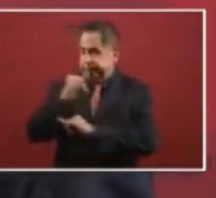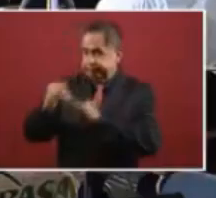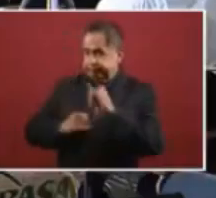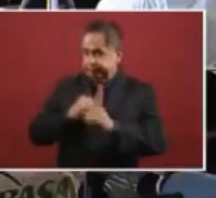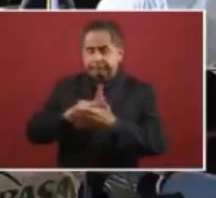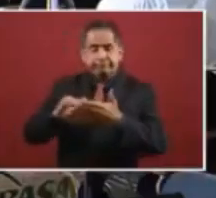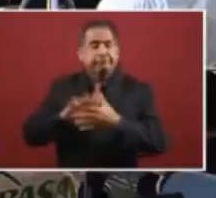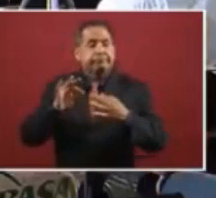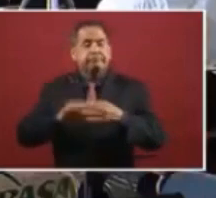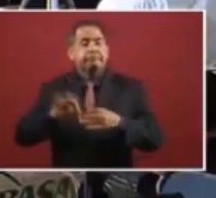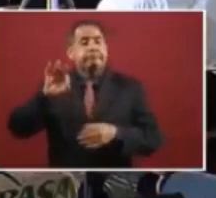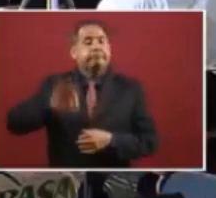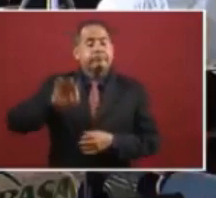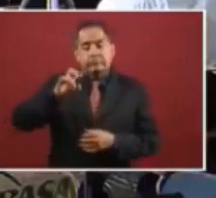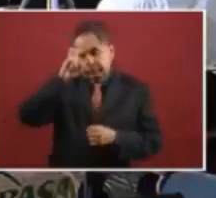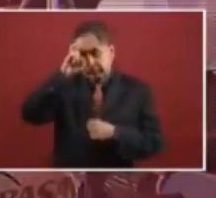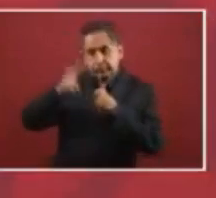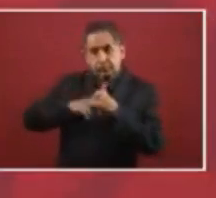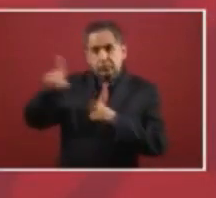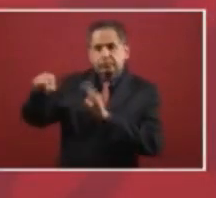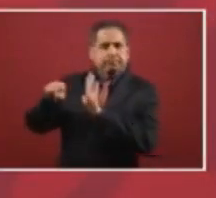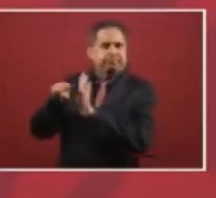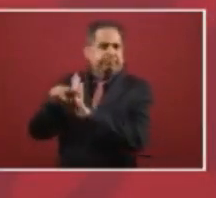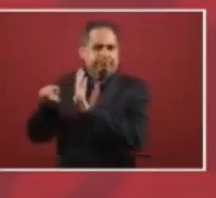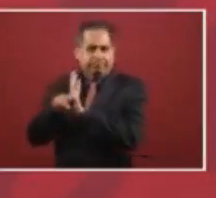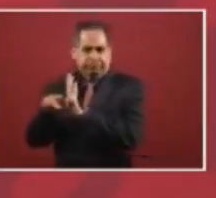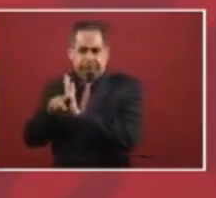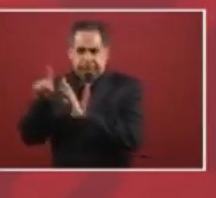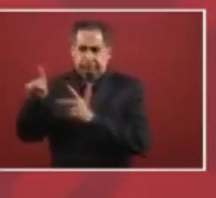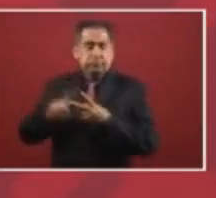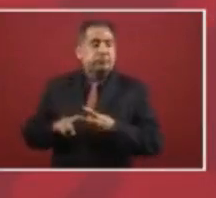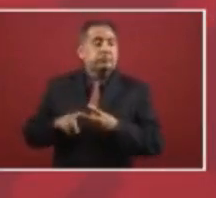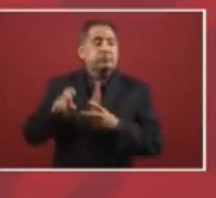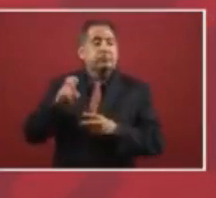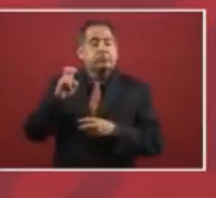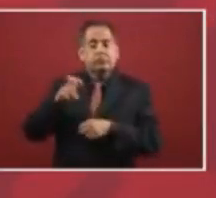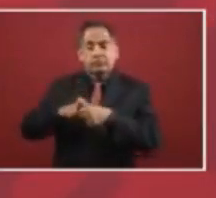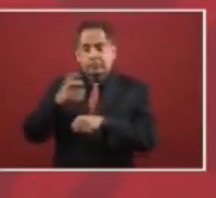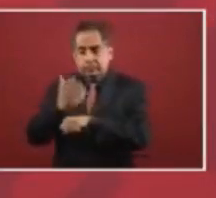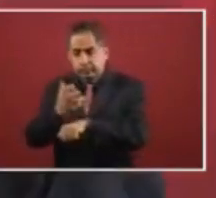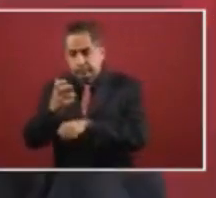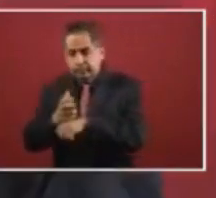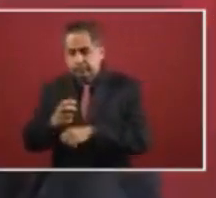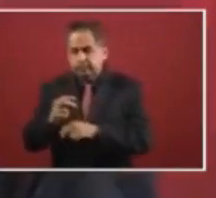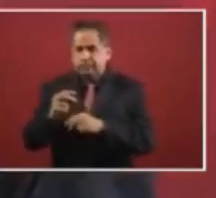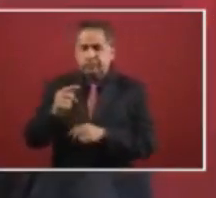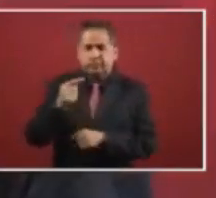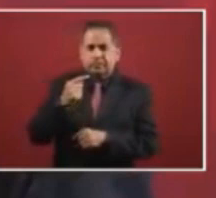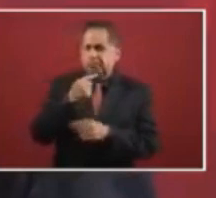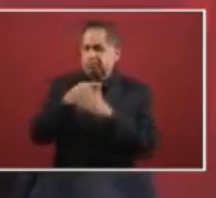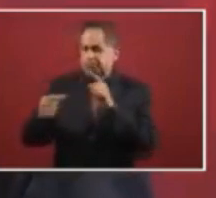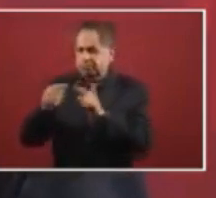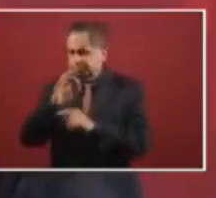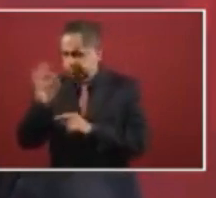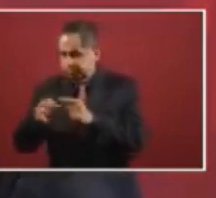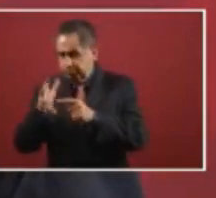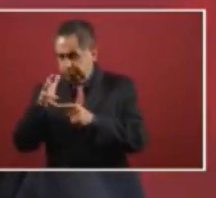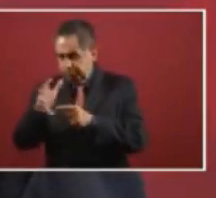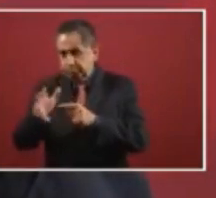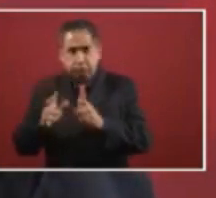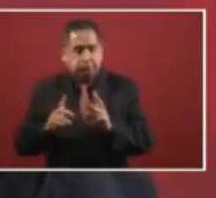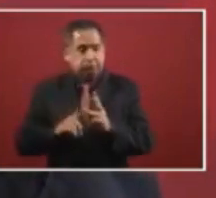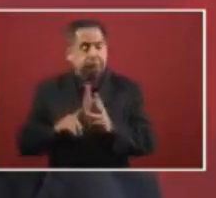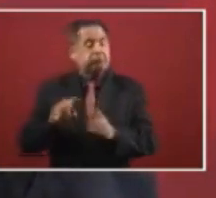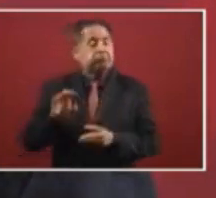As if you've heard from the international people in the business in the